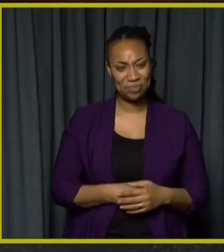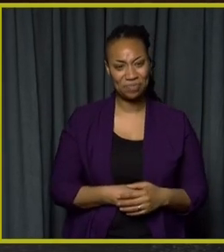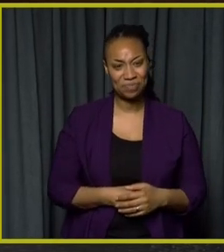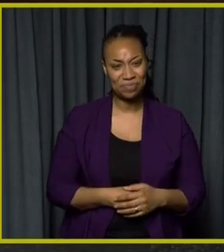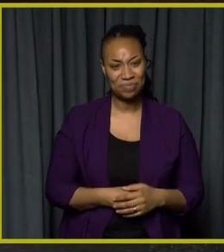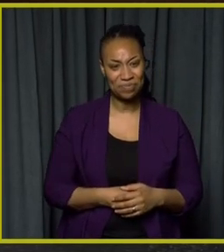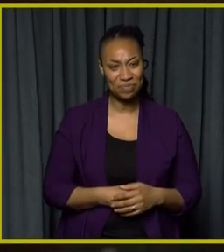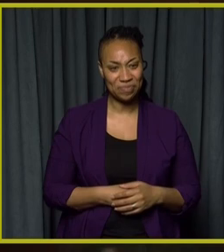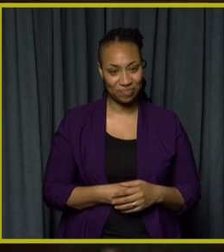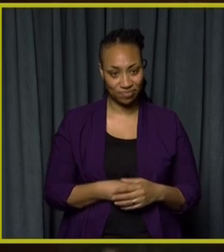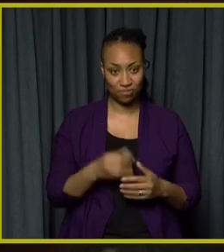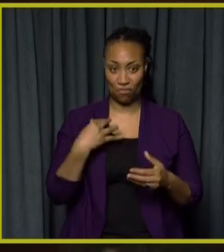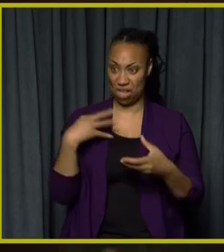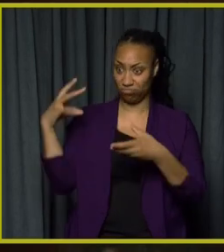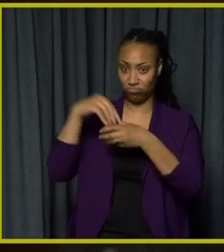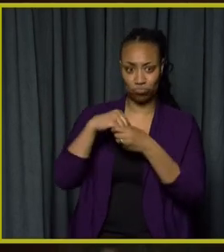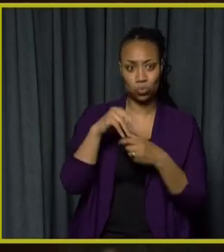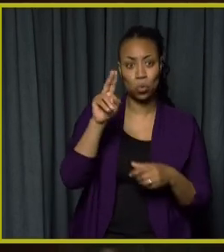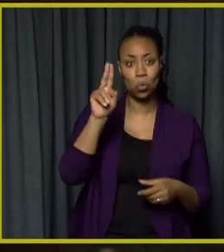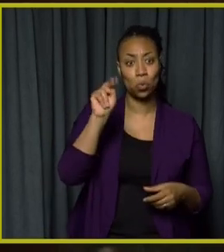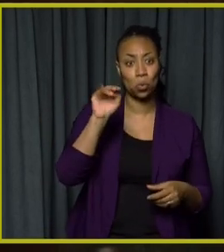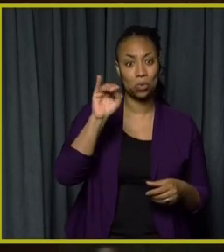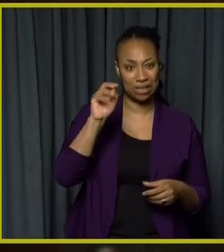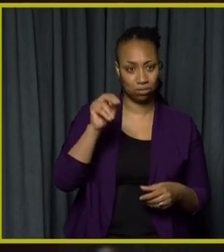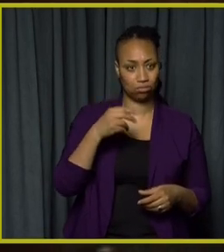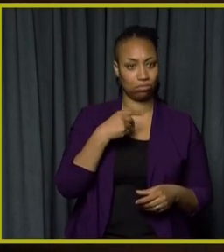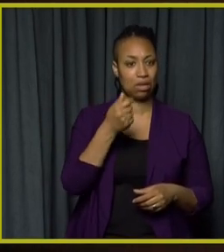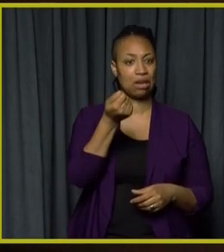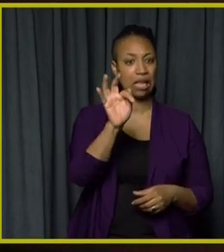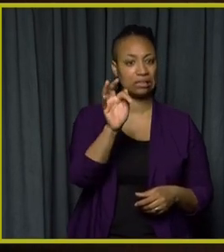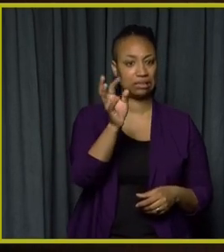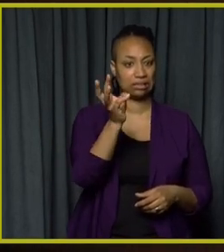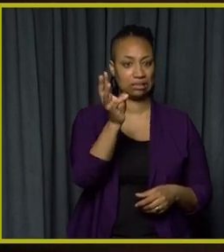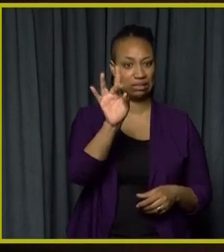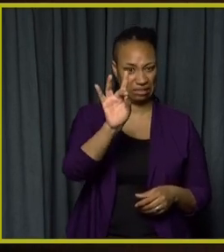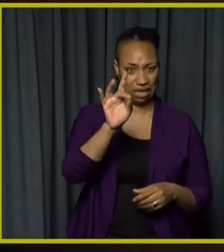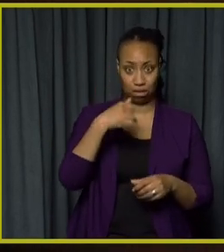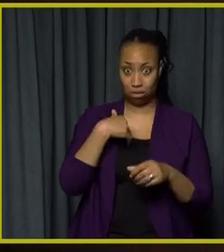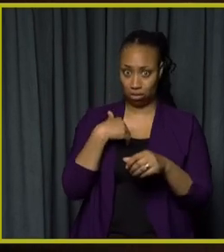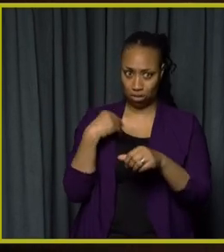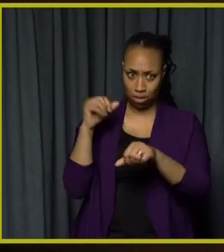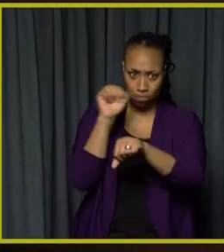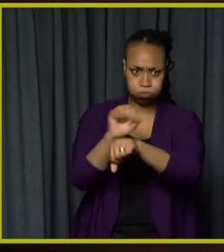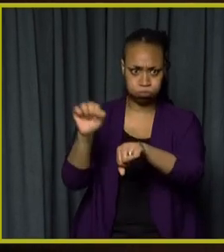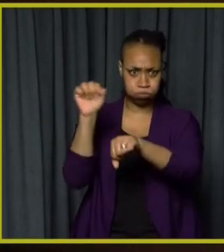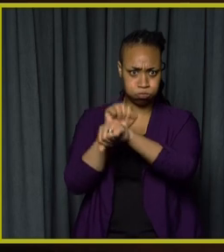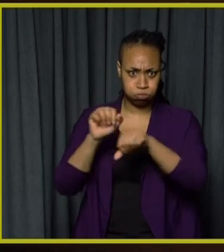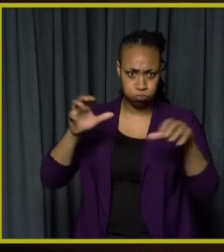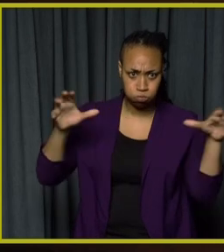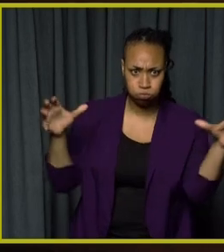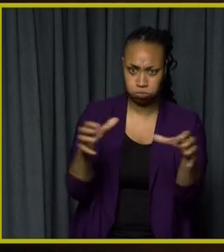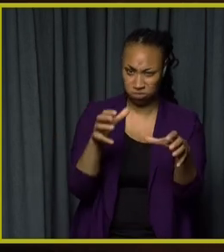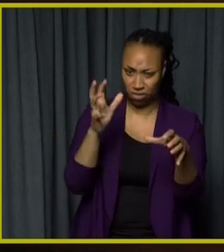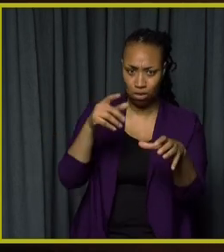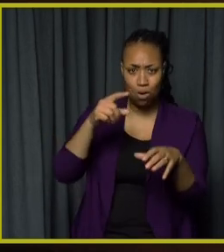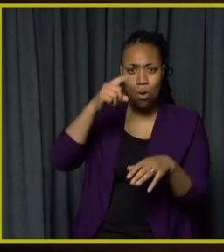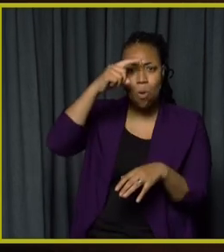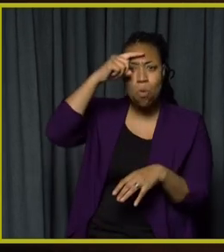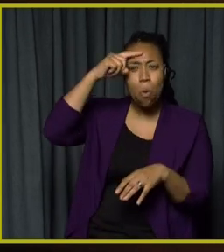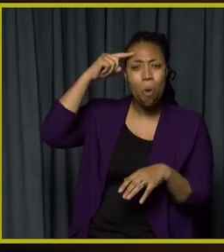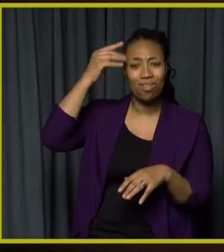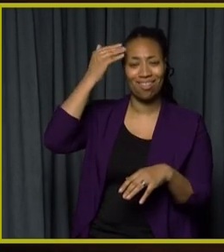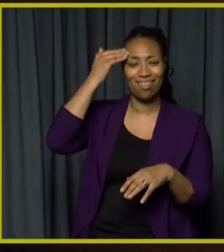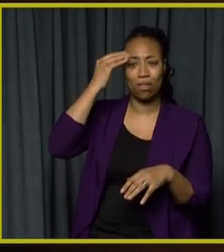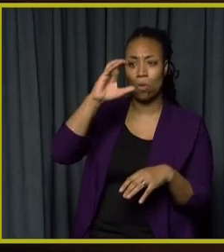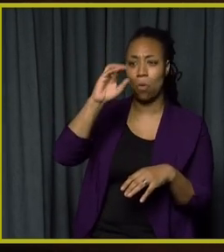lung. I worked 41 years in the coal mines. We got an old saying in the coal mines, it's rough at the